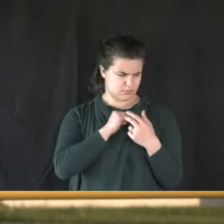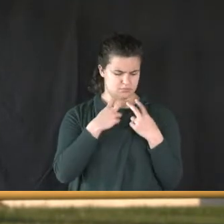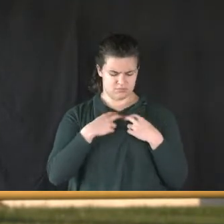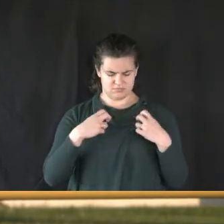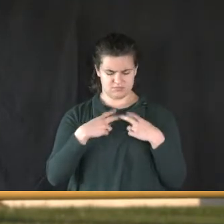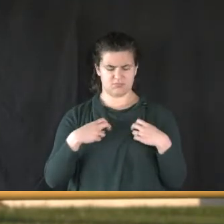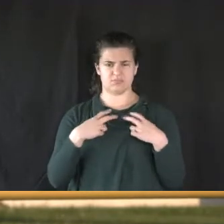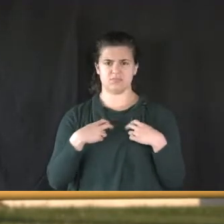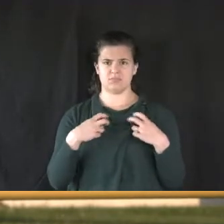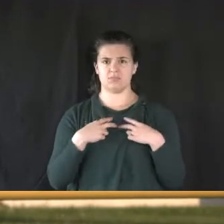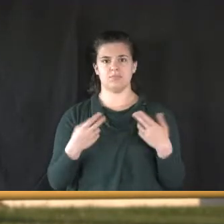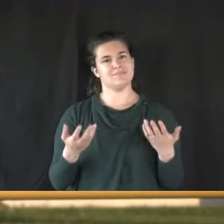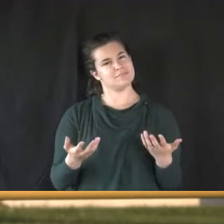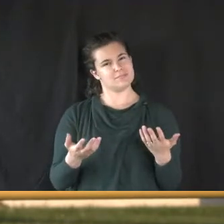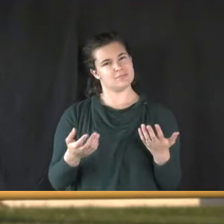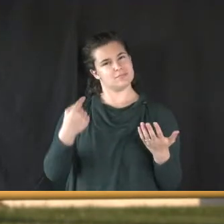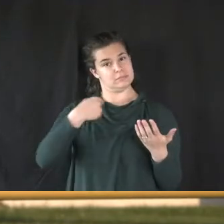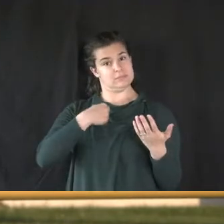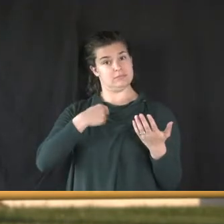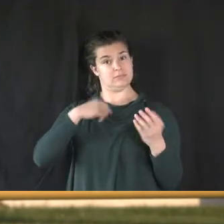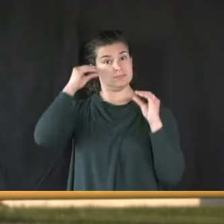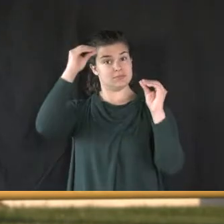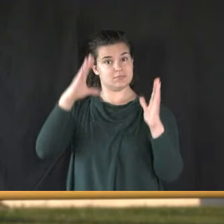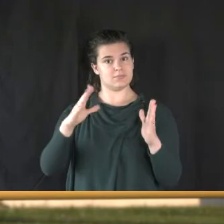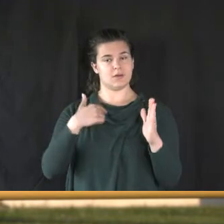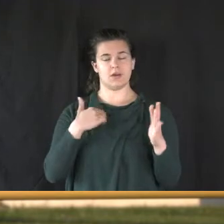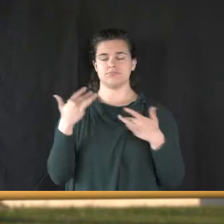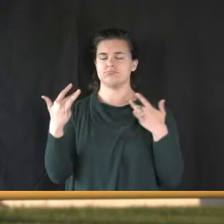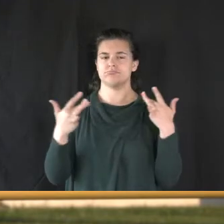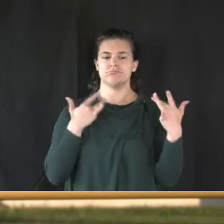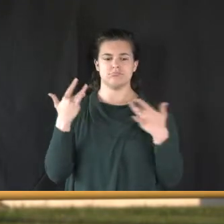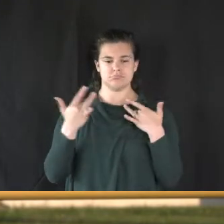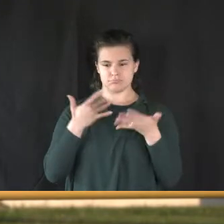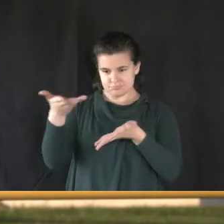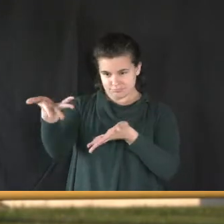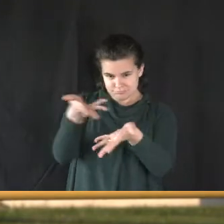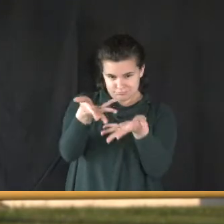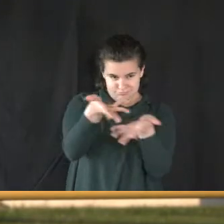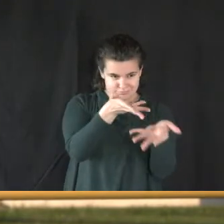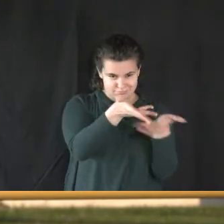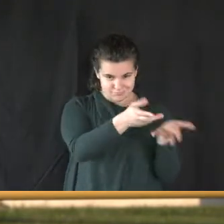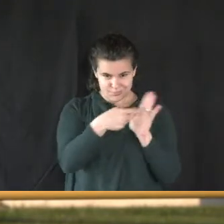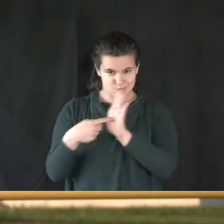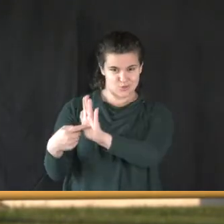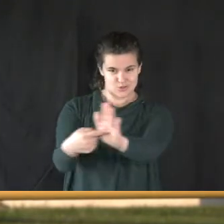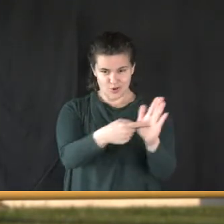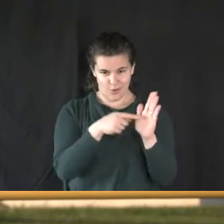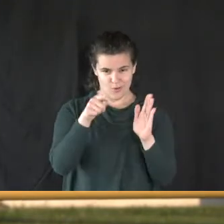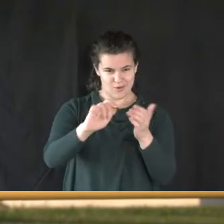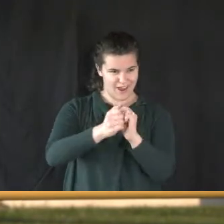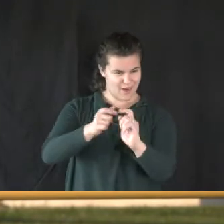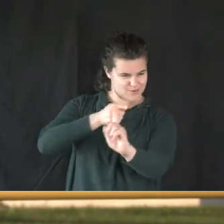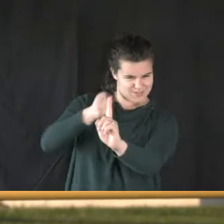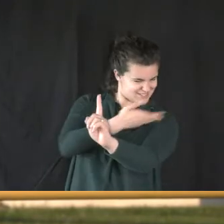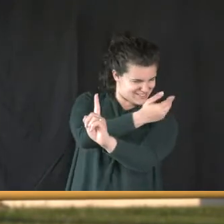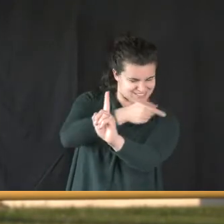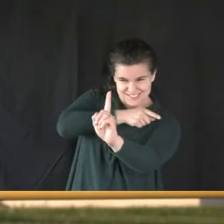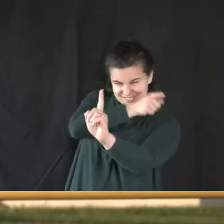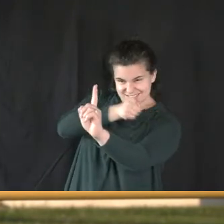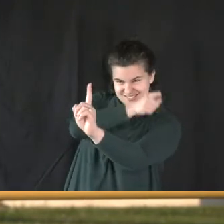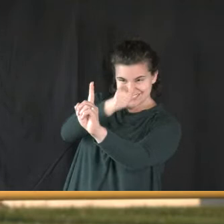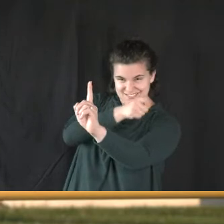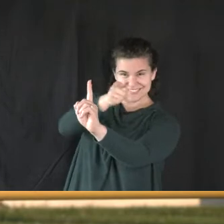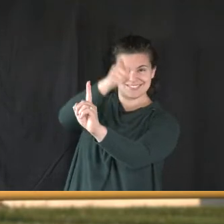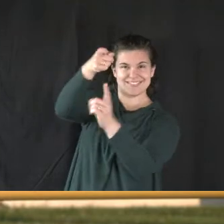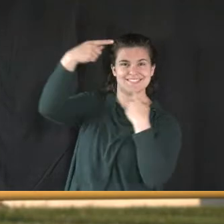I've had as an educator is having the opportunity to help you find yourself. I've observed students discover